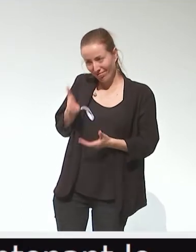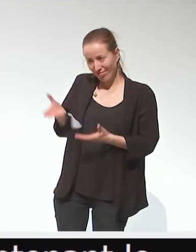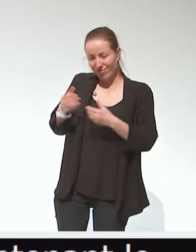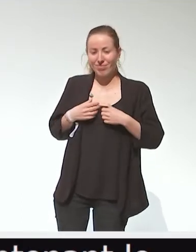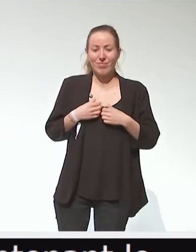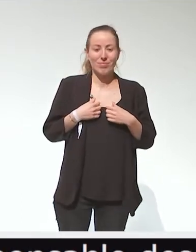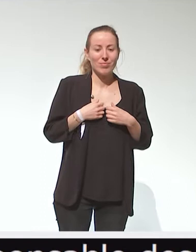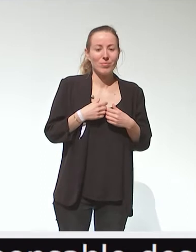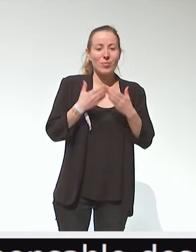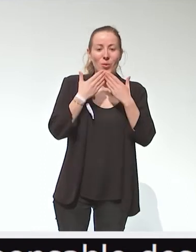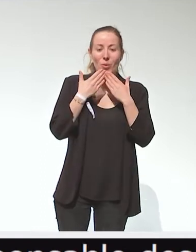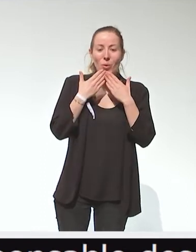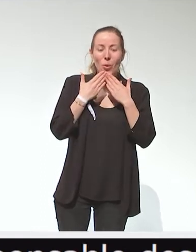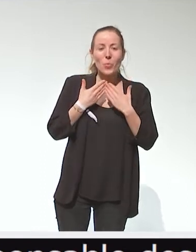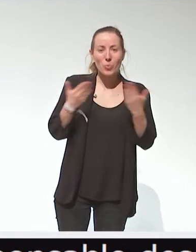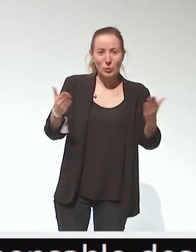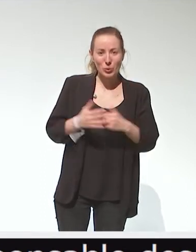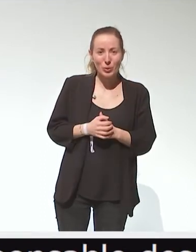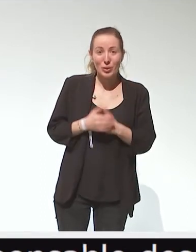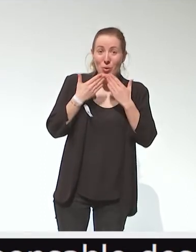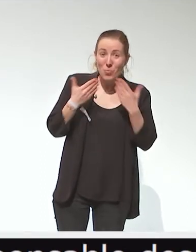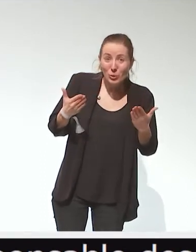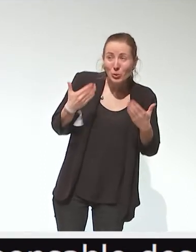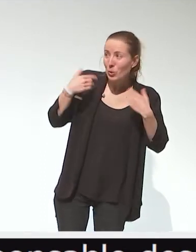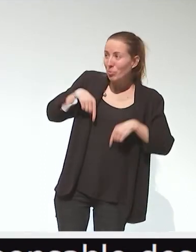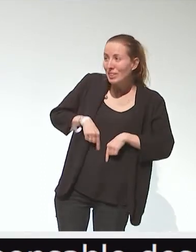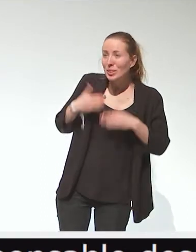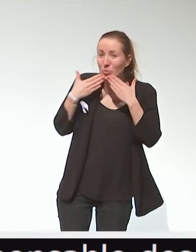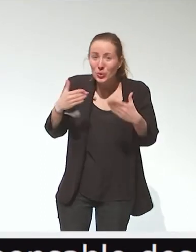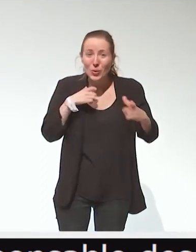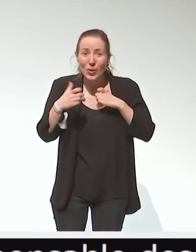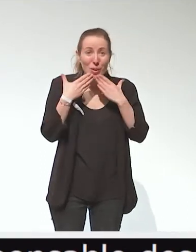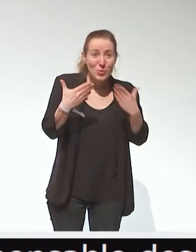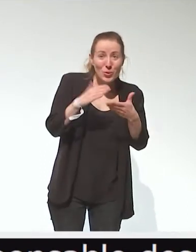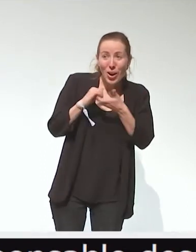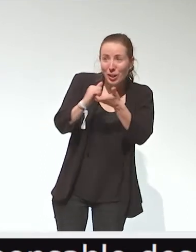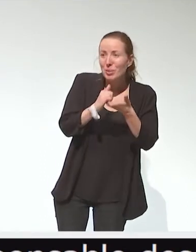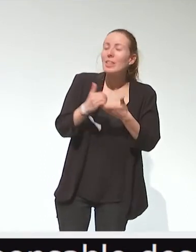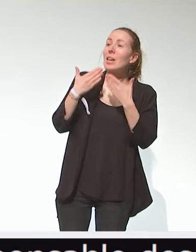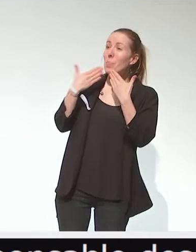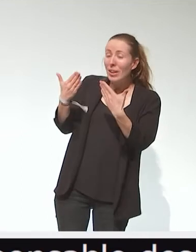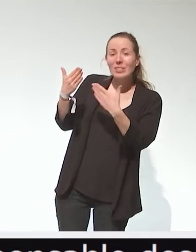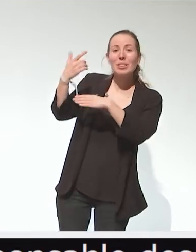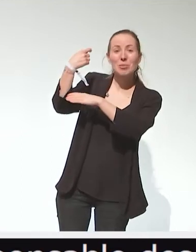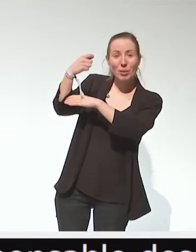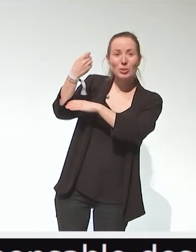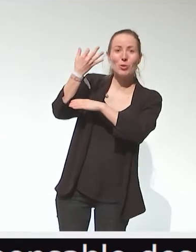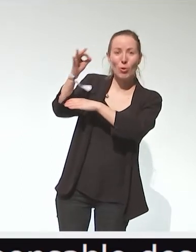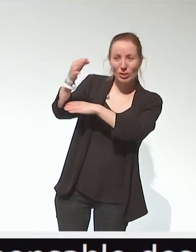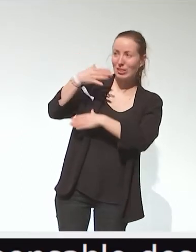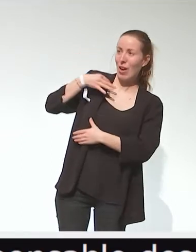of service providers for people with disabilities. Good afternoon,